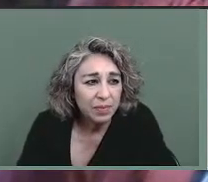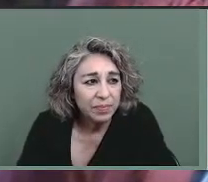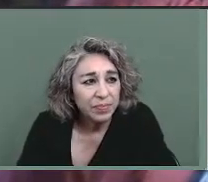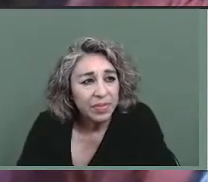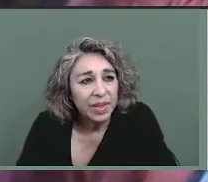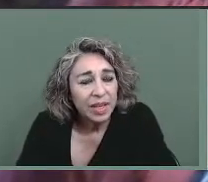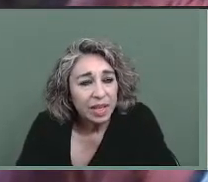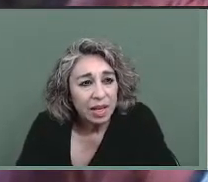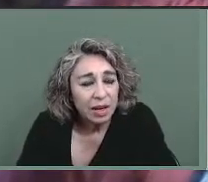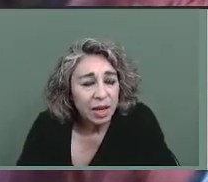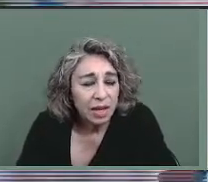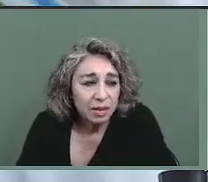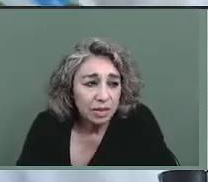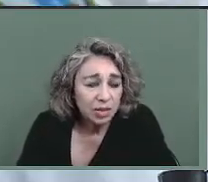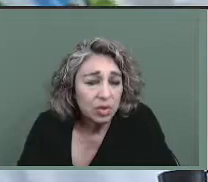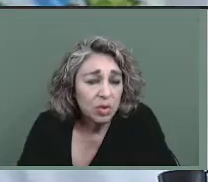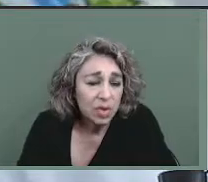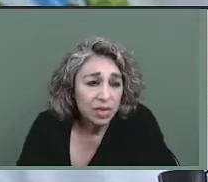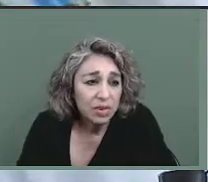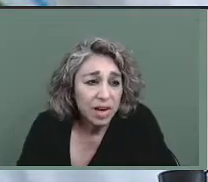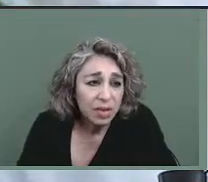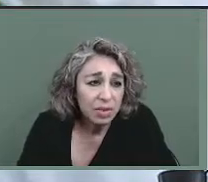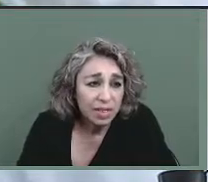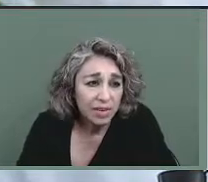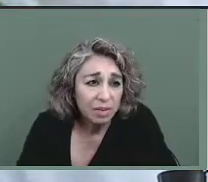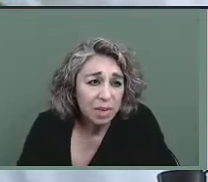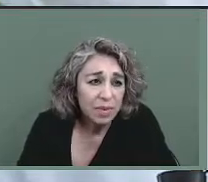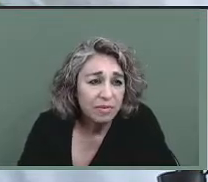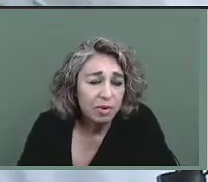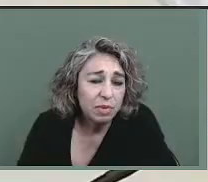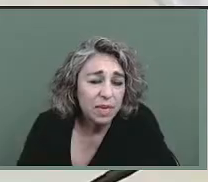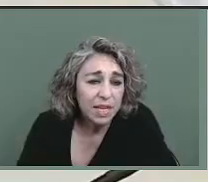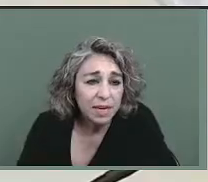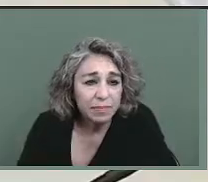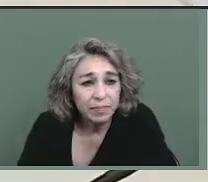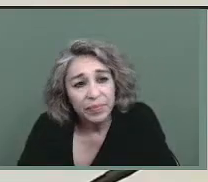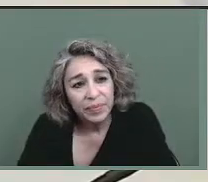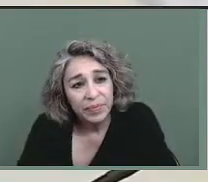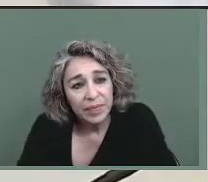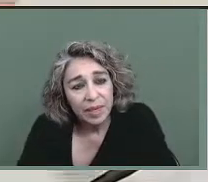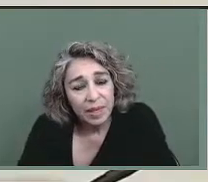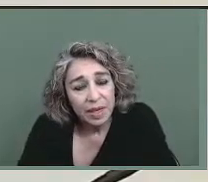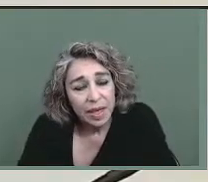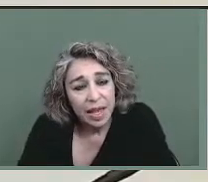people, to the ones that are now receiving, maybe 4 million.